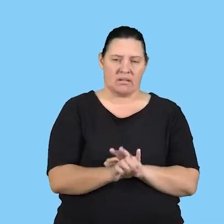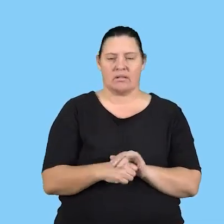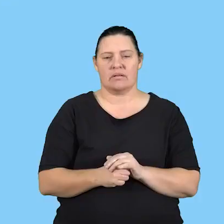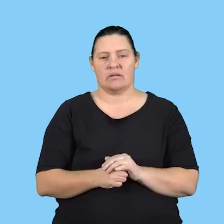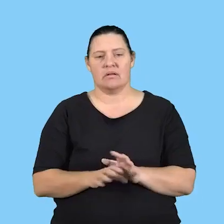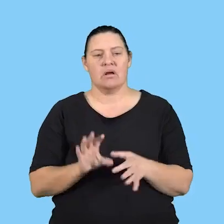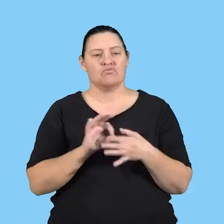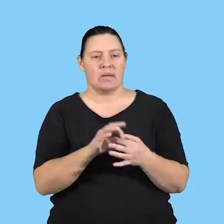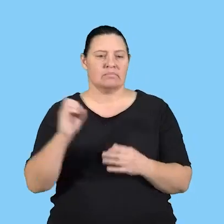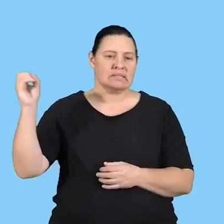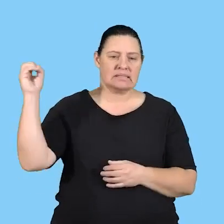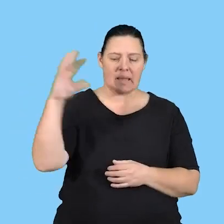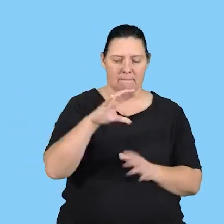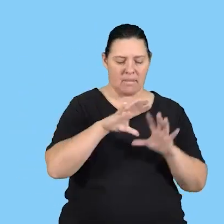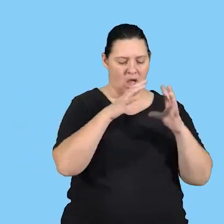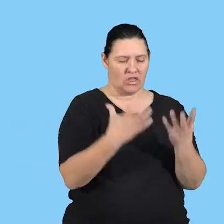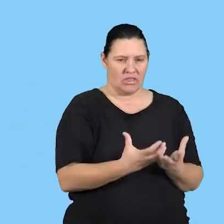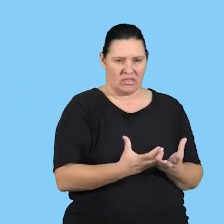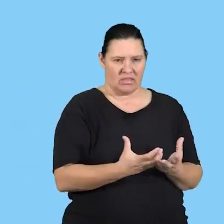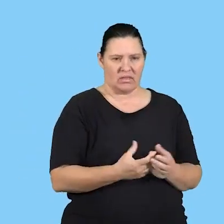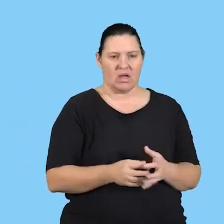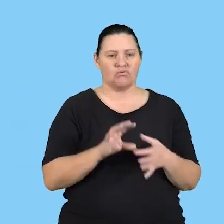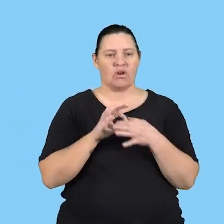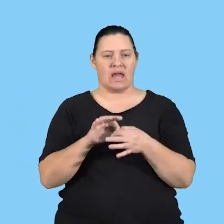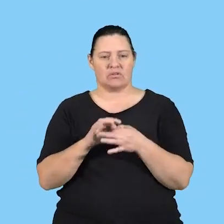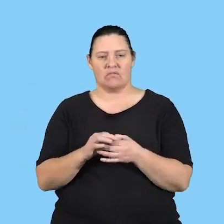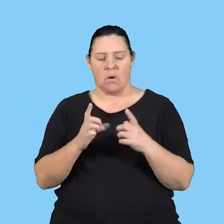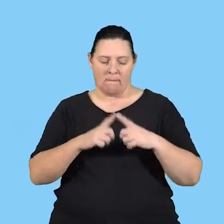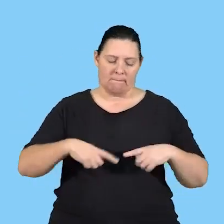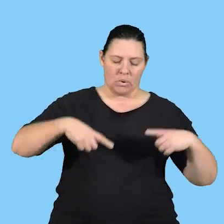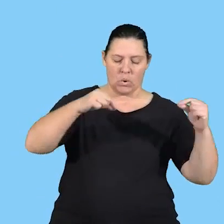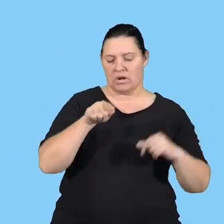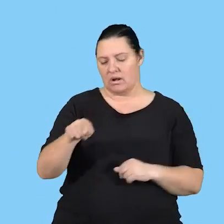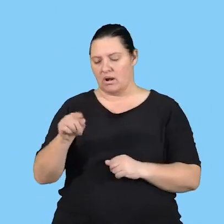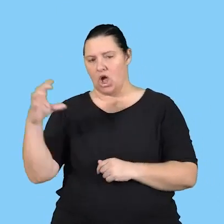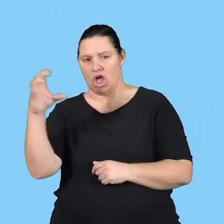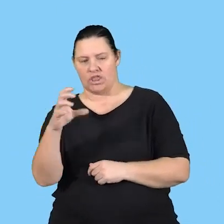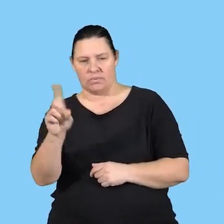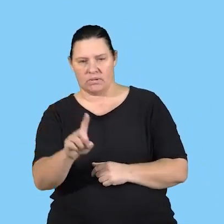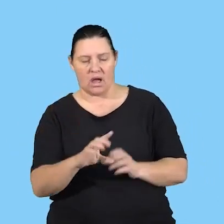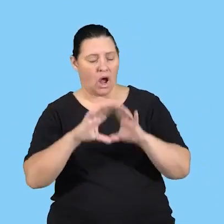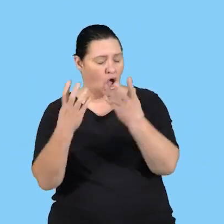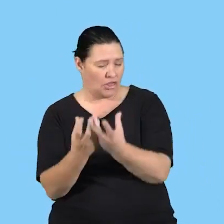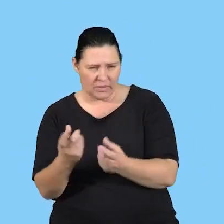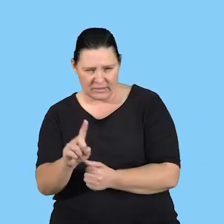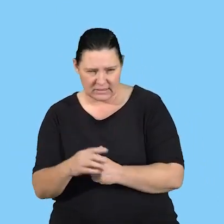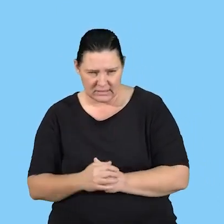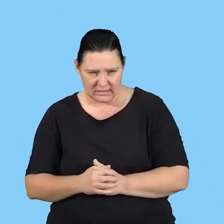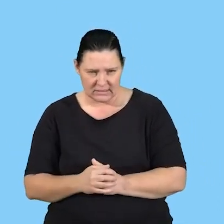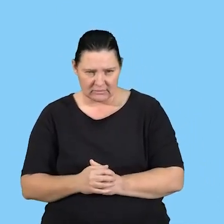relationship of the sun to the earth, the relationship of the moon to the earth, all of